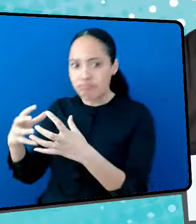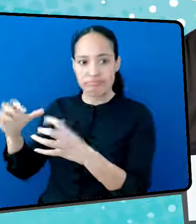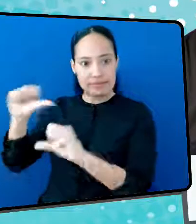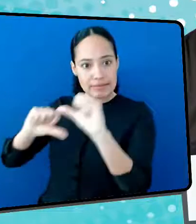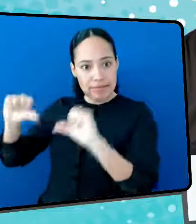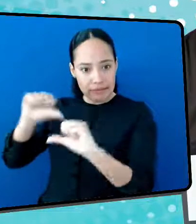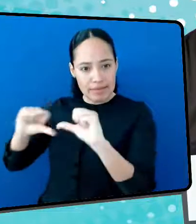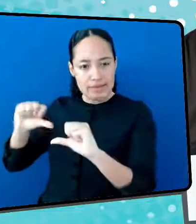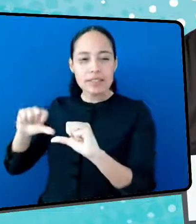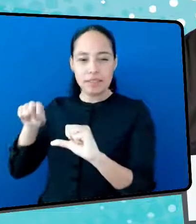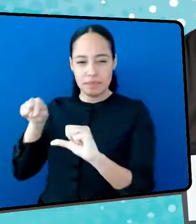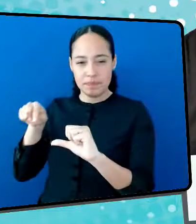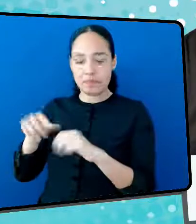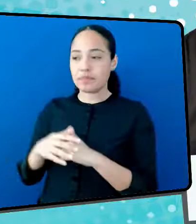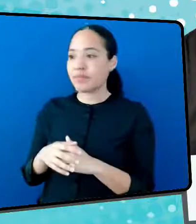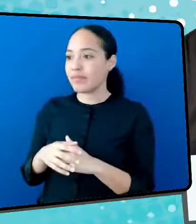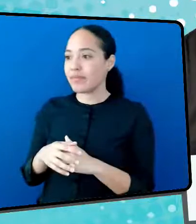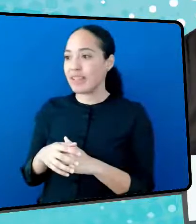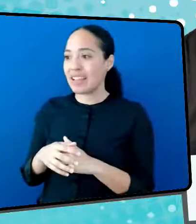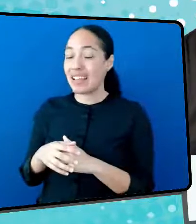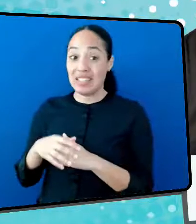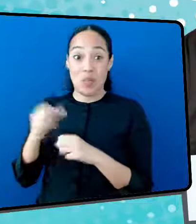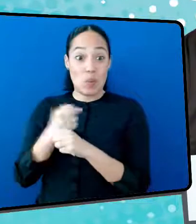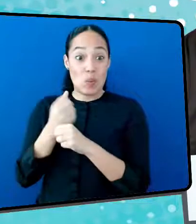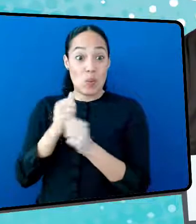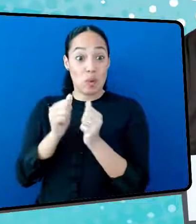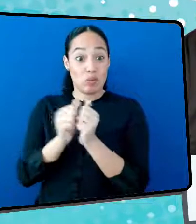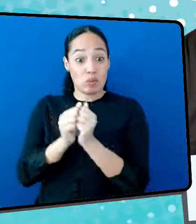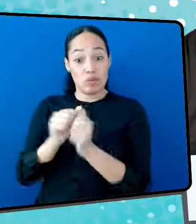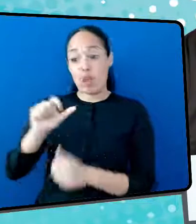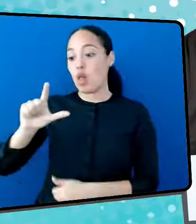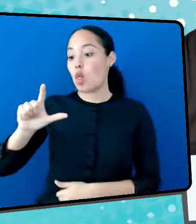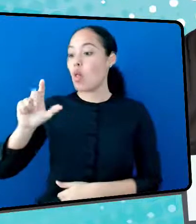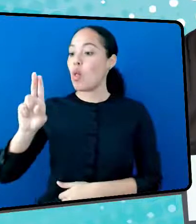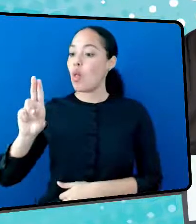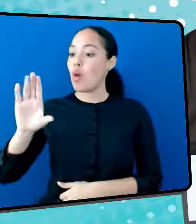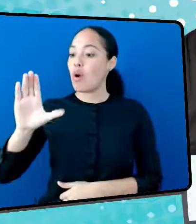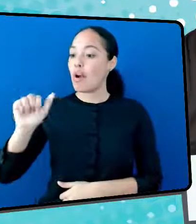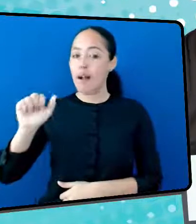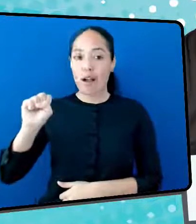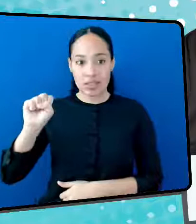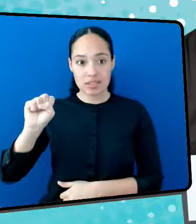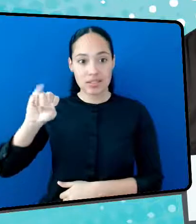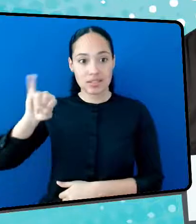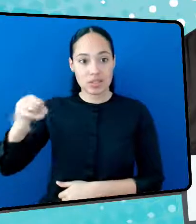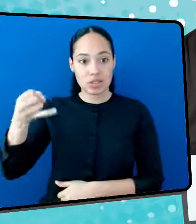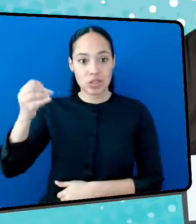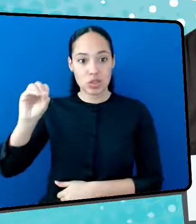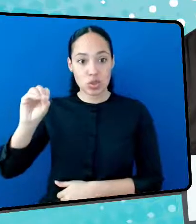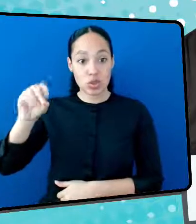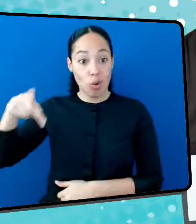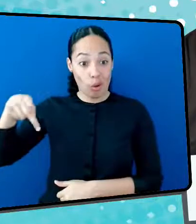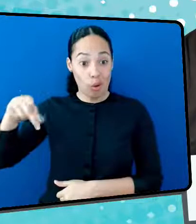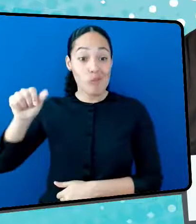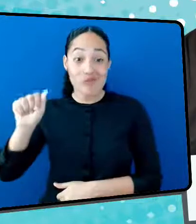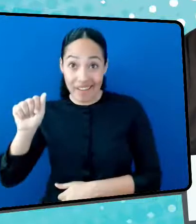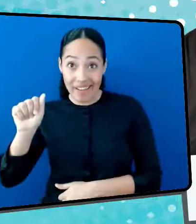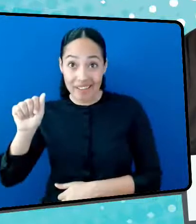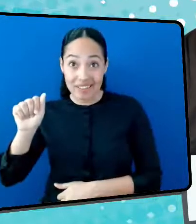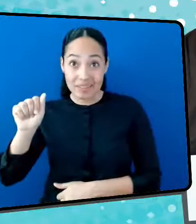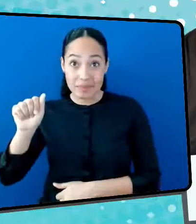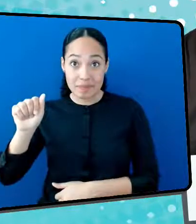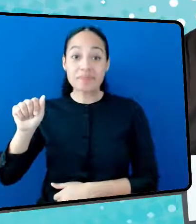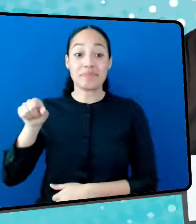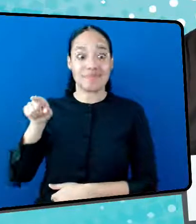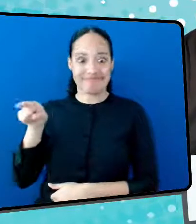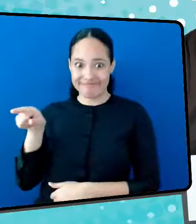actually working with Lucas Dropper on that, trying to map endangered species across the world. And